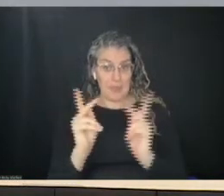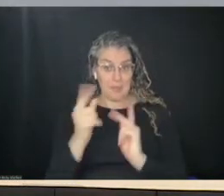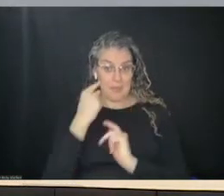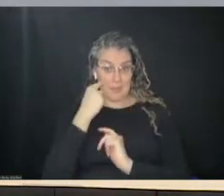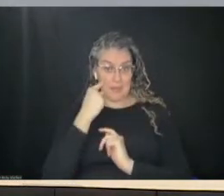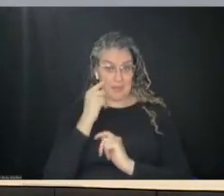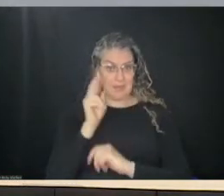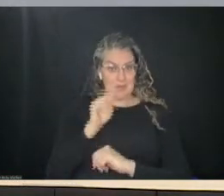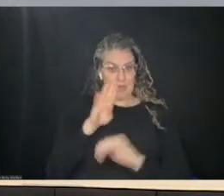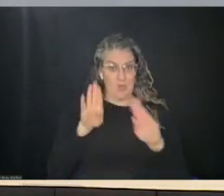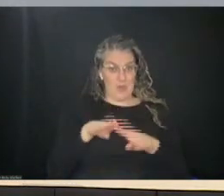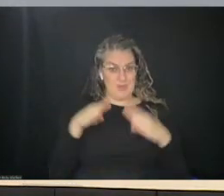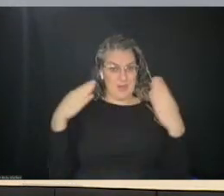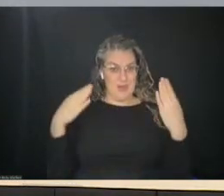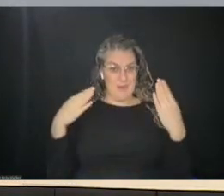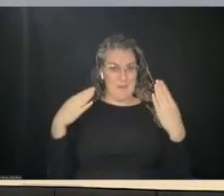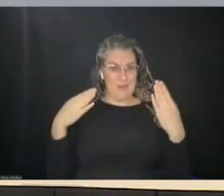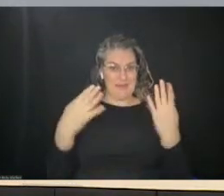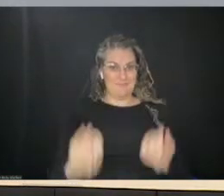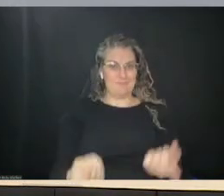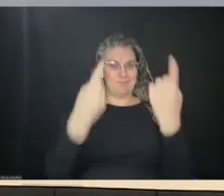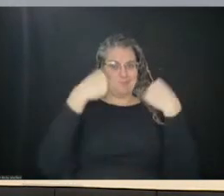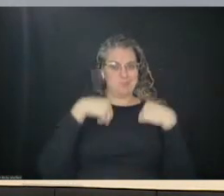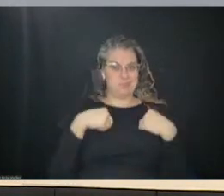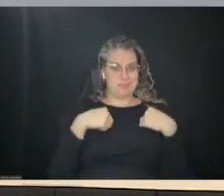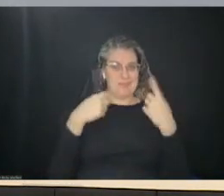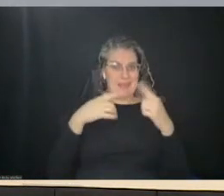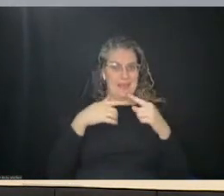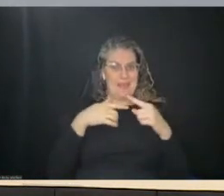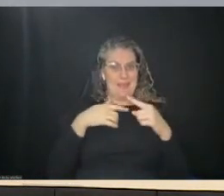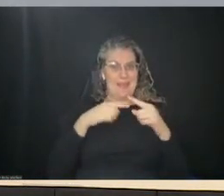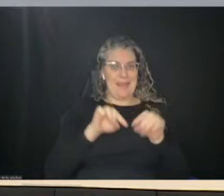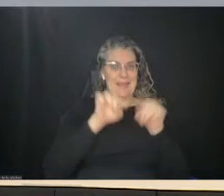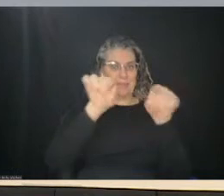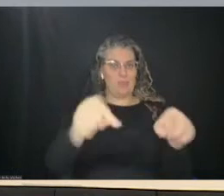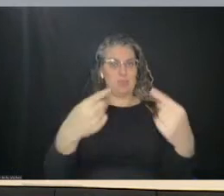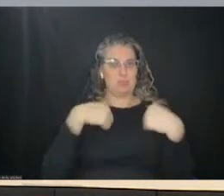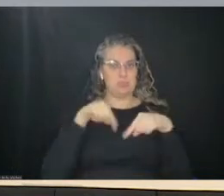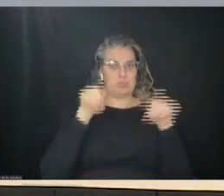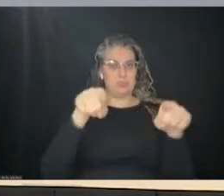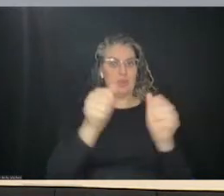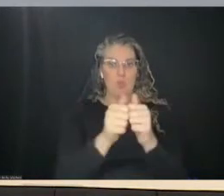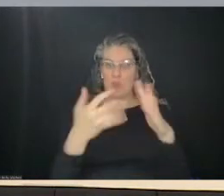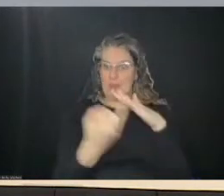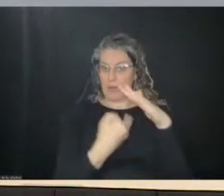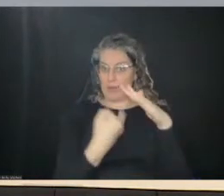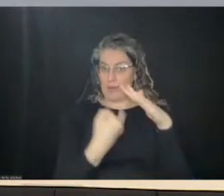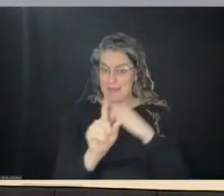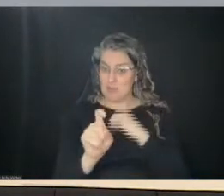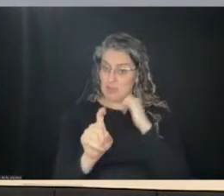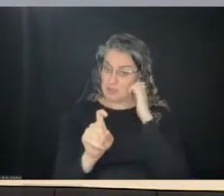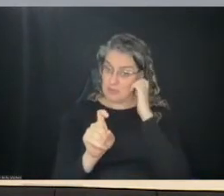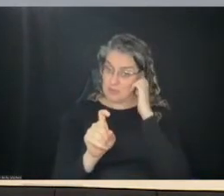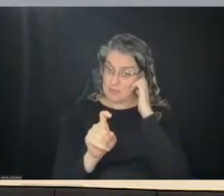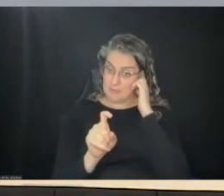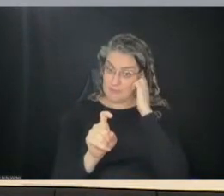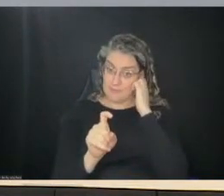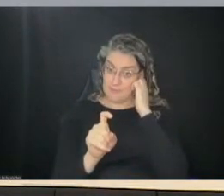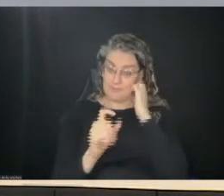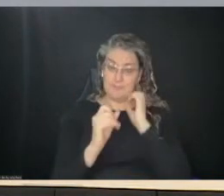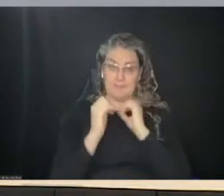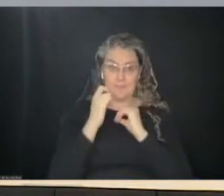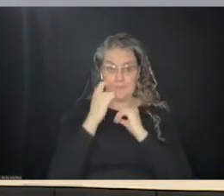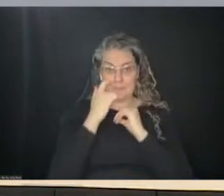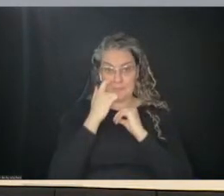Brunswick border's opening that they're free to come back and forth between PEI and New Brunswick. Well, Louise, I know the